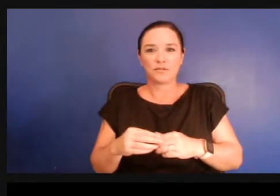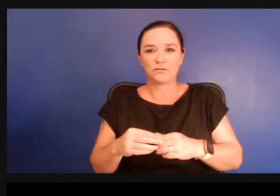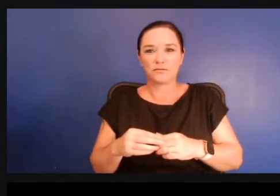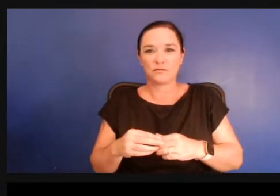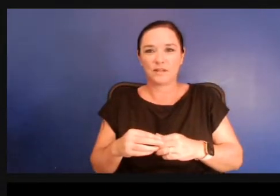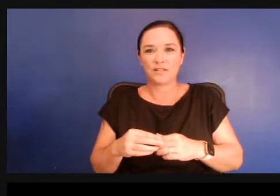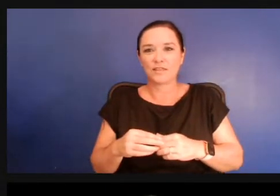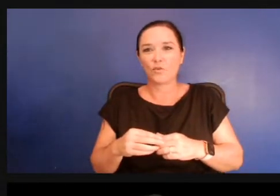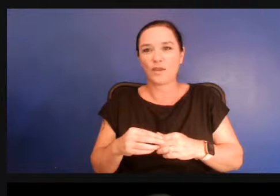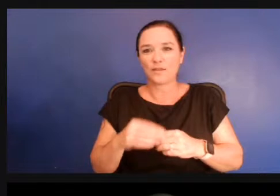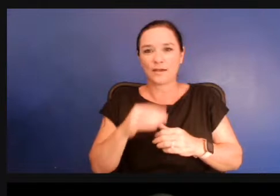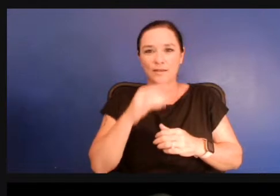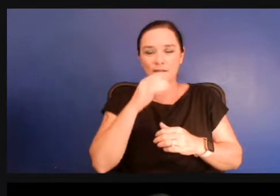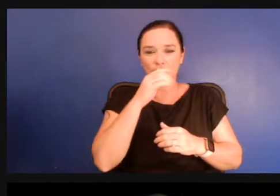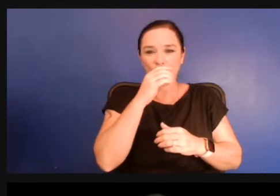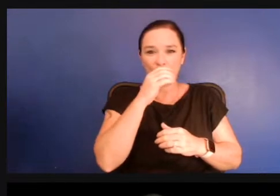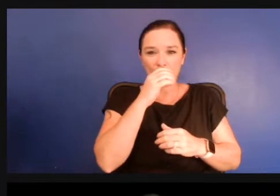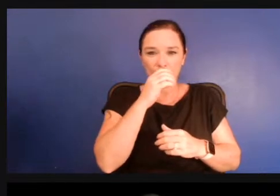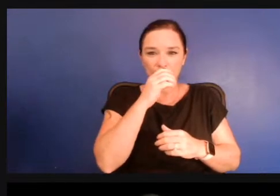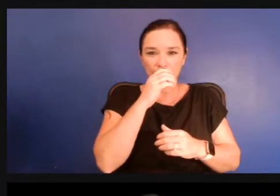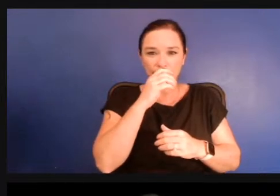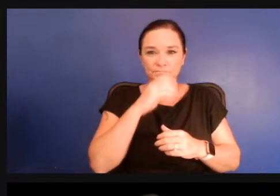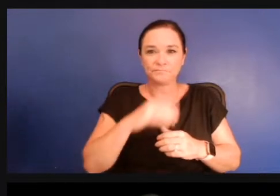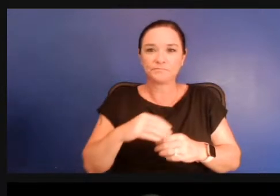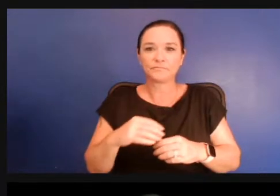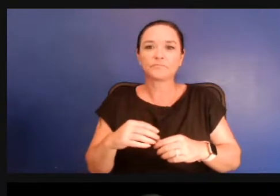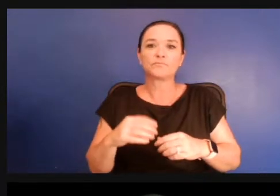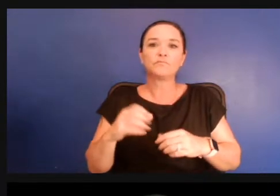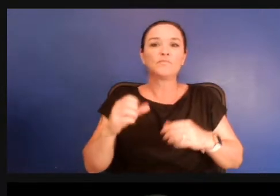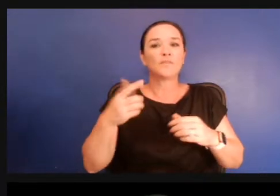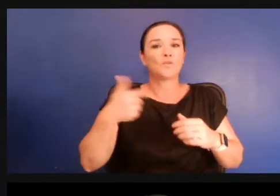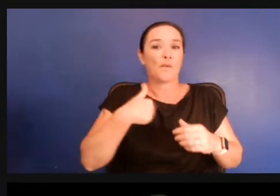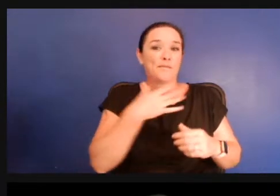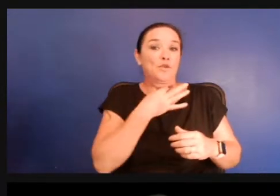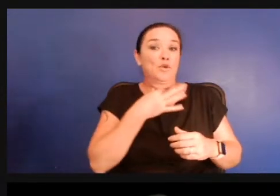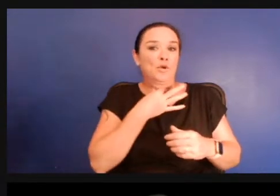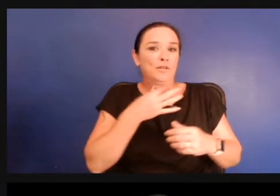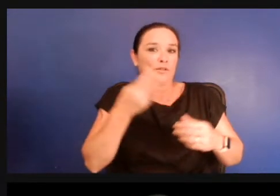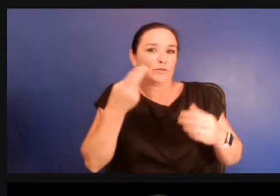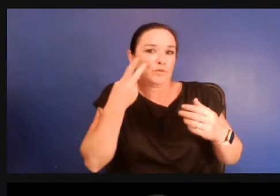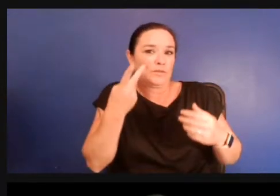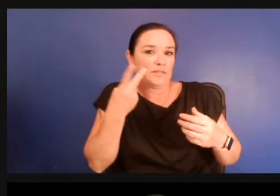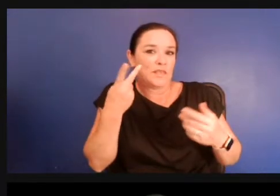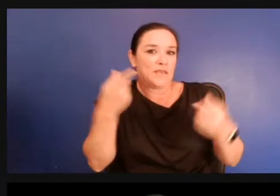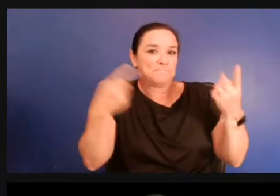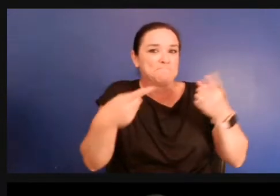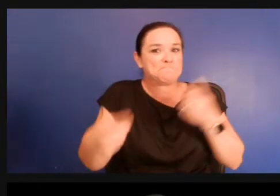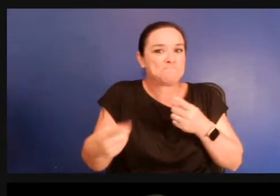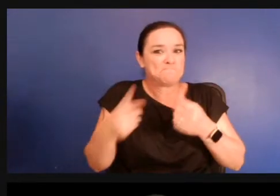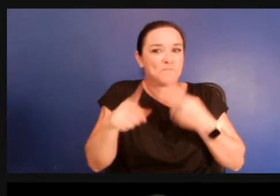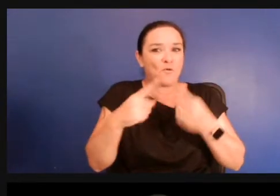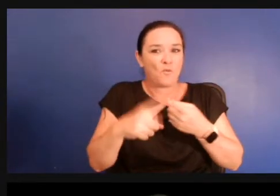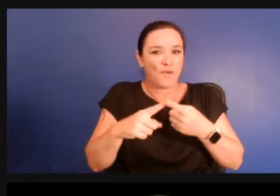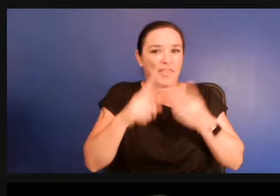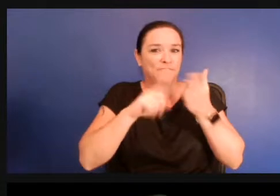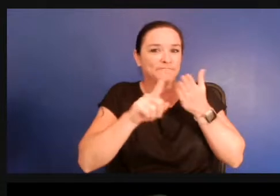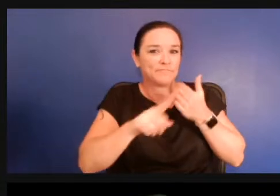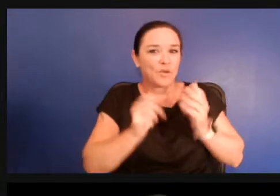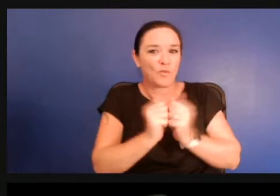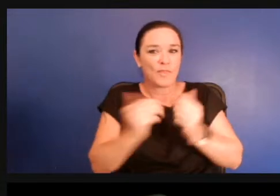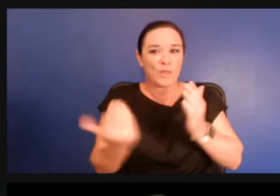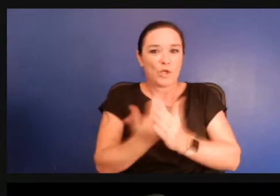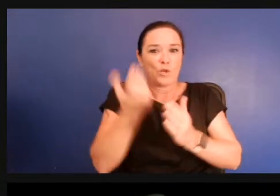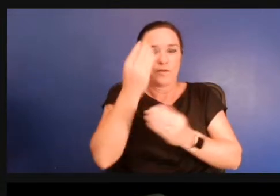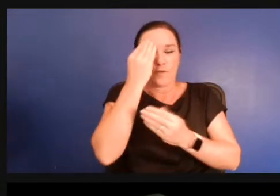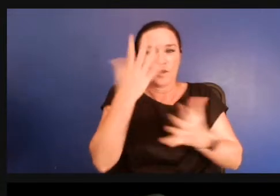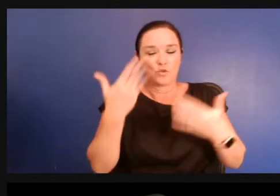what was seen when the study came out. I'd be really curious to see Fred Klein and all the other researchers revisit this with this new data we've had in